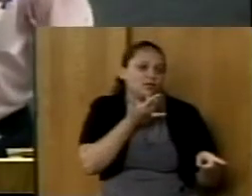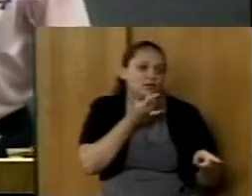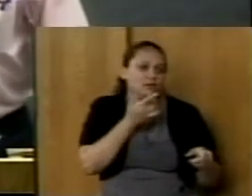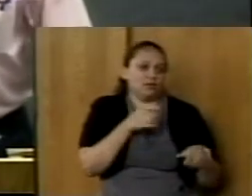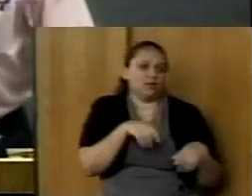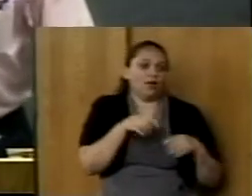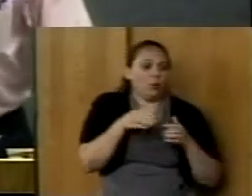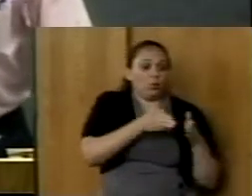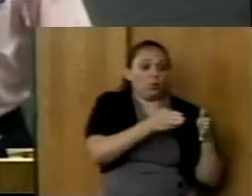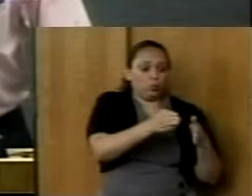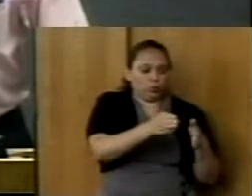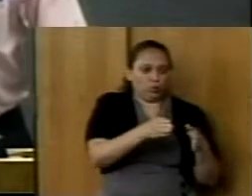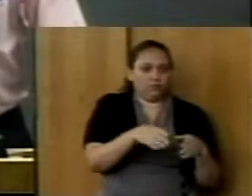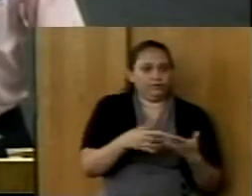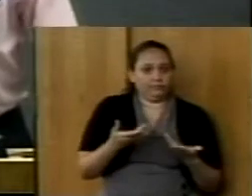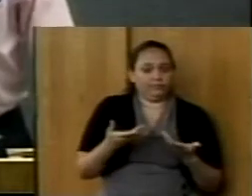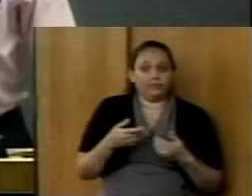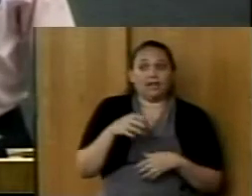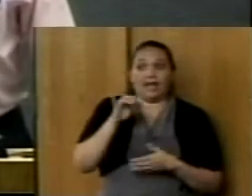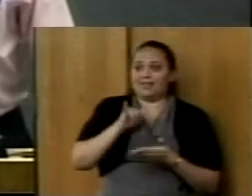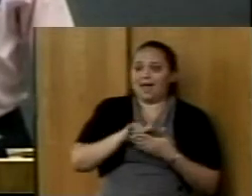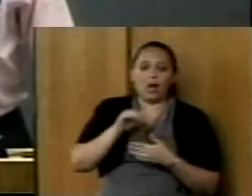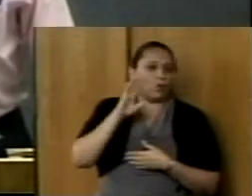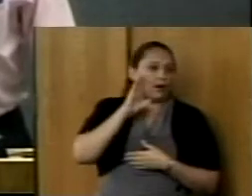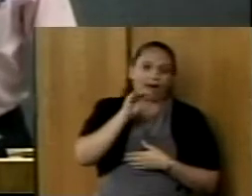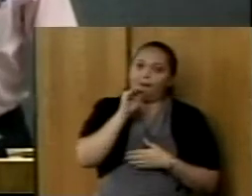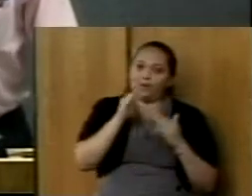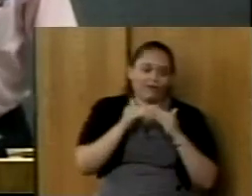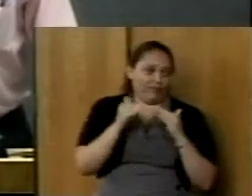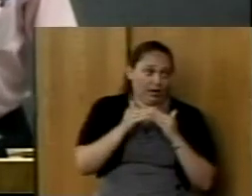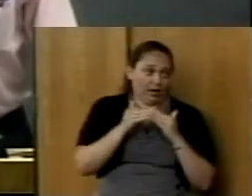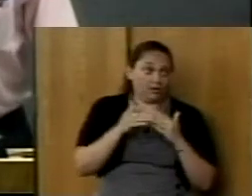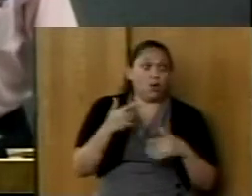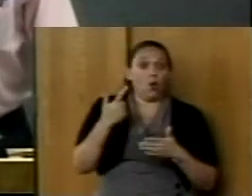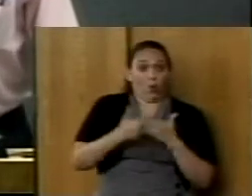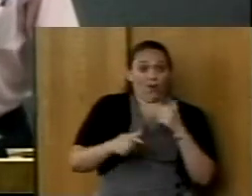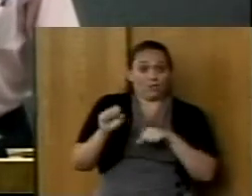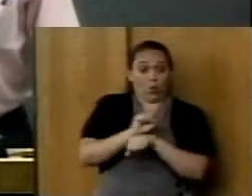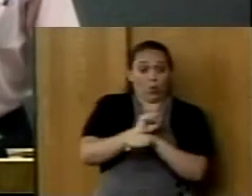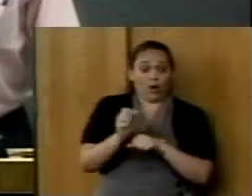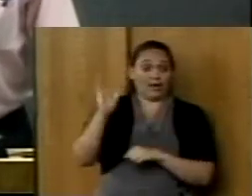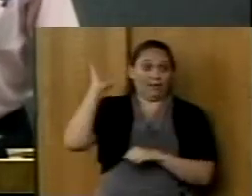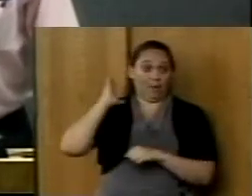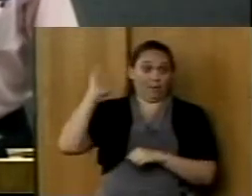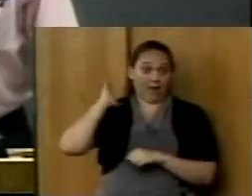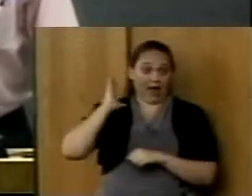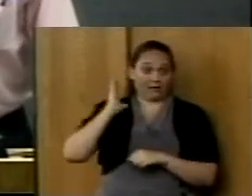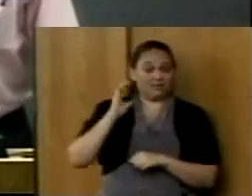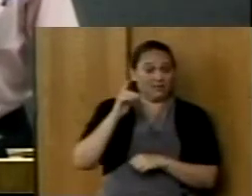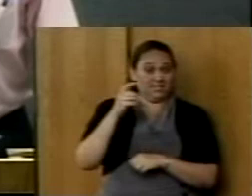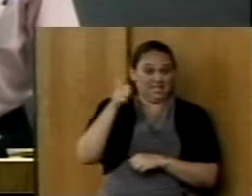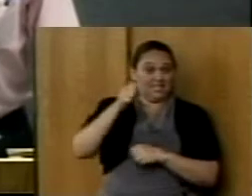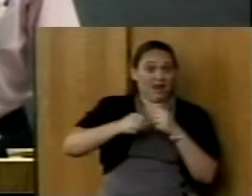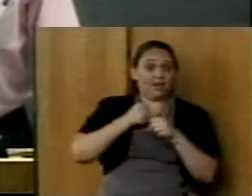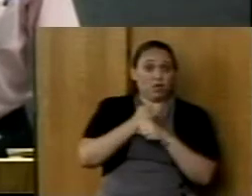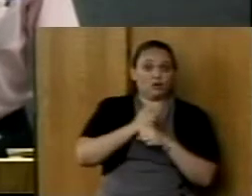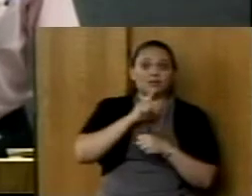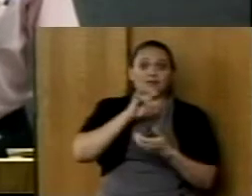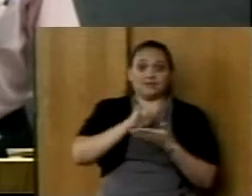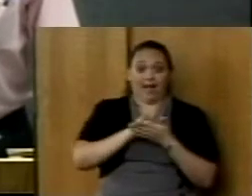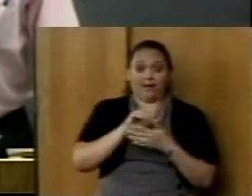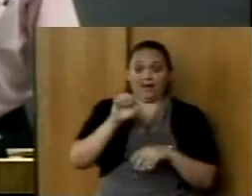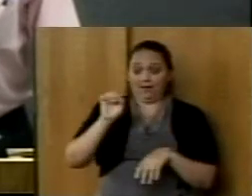preferential routes in an arbitrary manner, and that would not be fair. What has worked in the past, what has worked for the past 10 years, is that